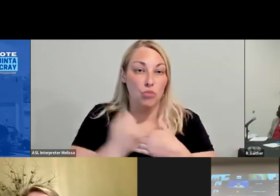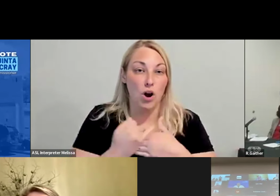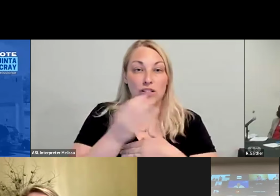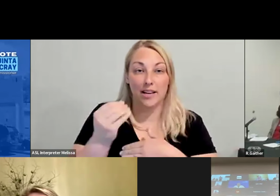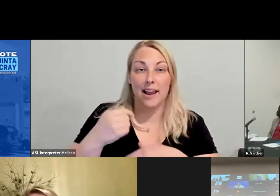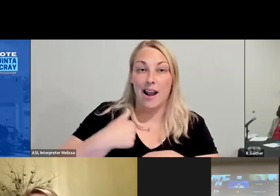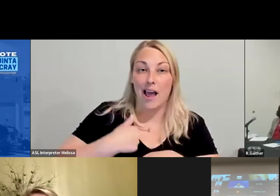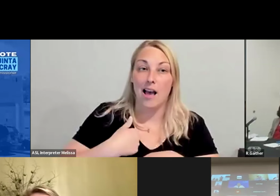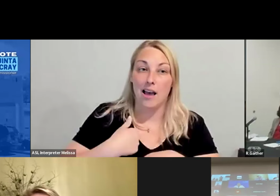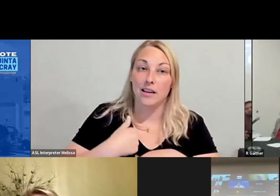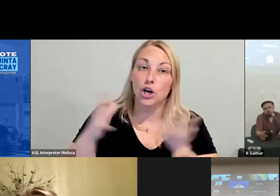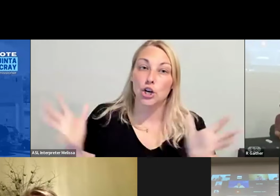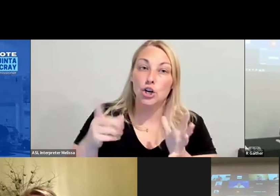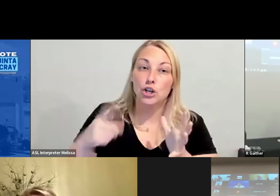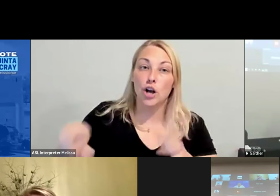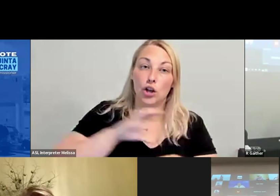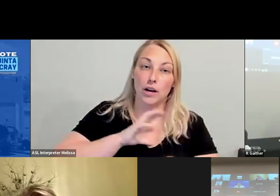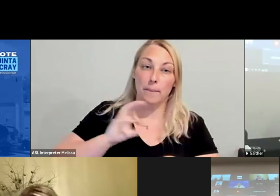of it.